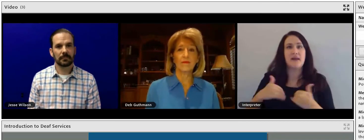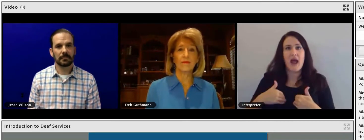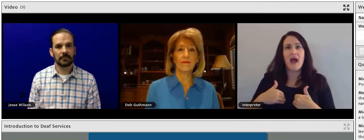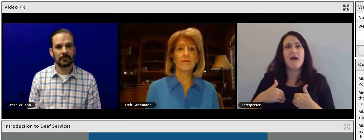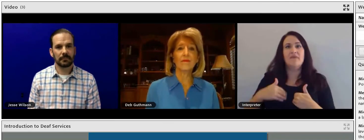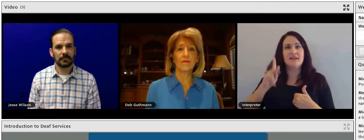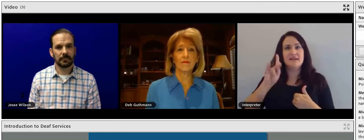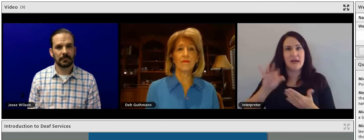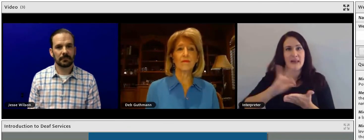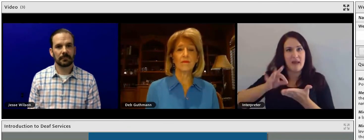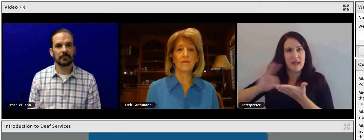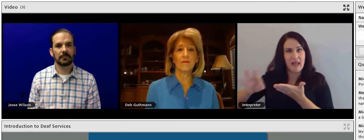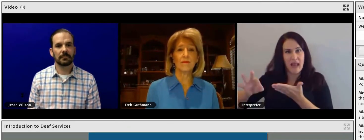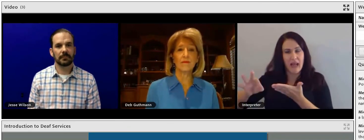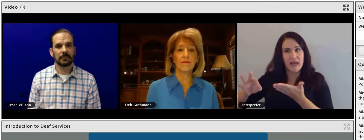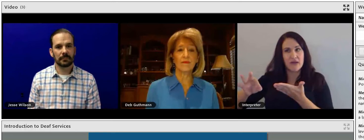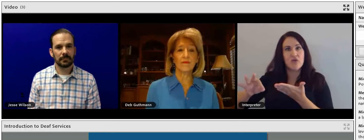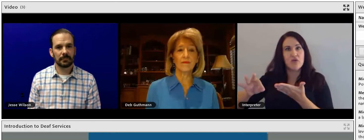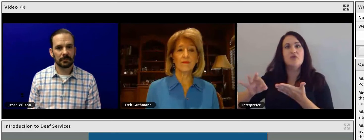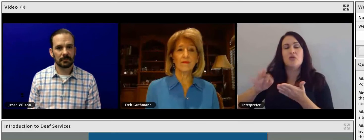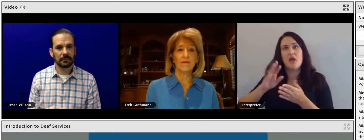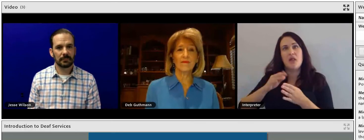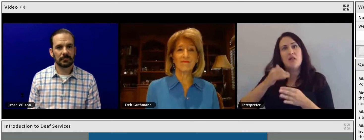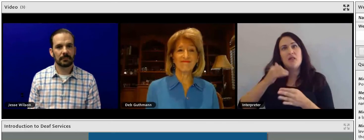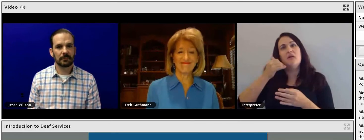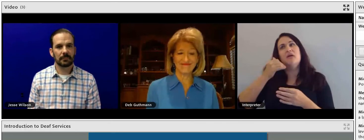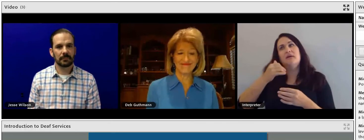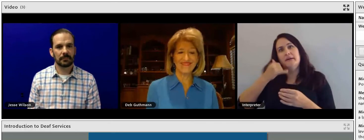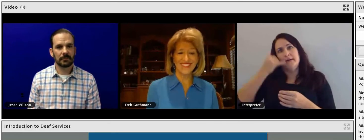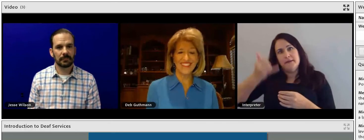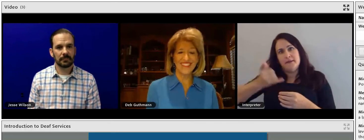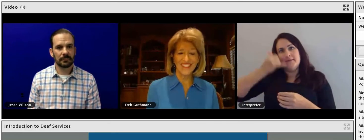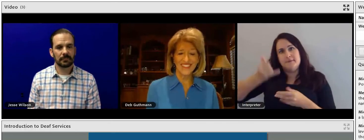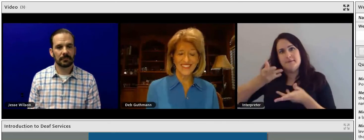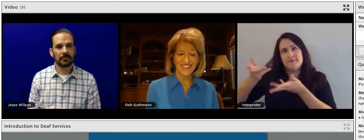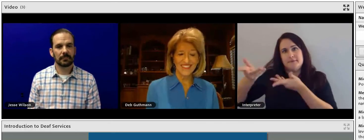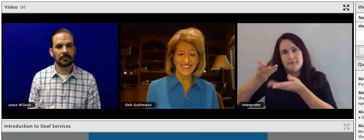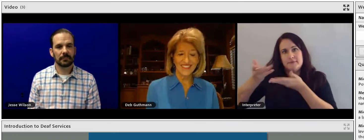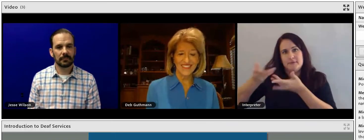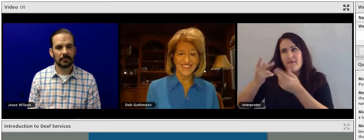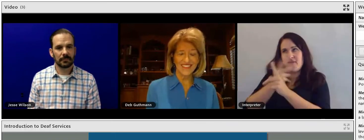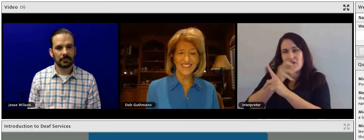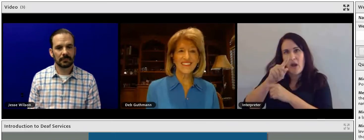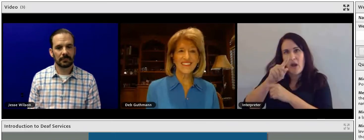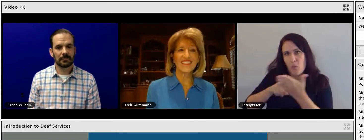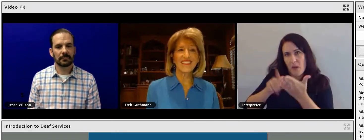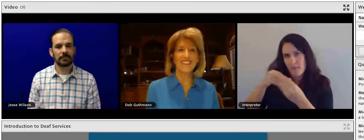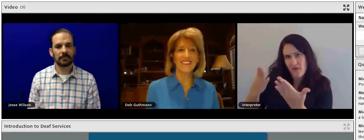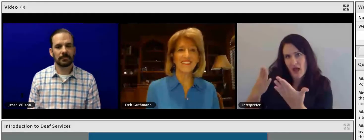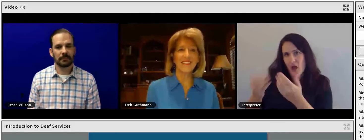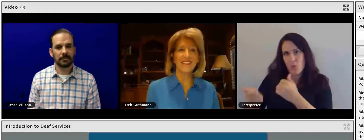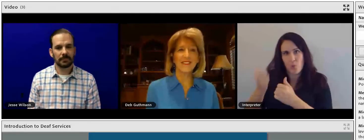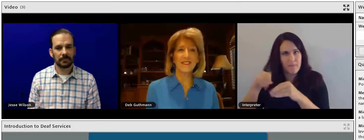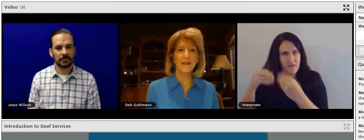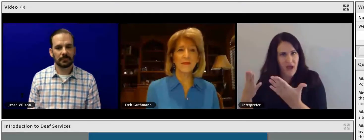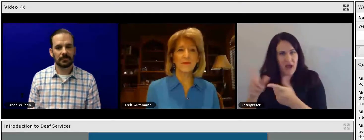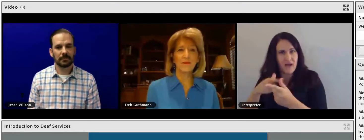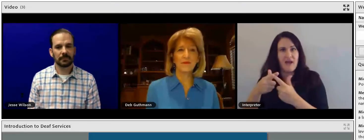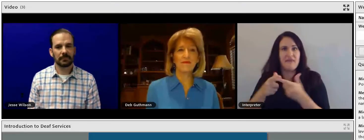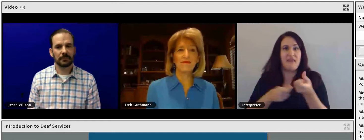Kentucky Medicaid, you're going to spend a lot of time on the phone trying to figure out what they will provide and what they won't, and